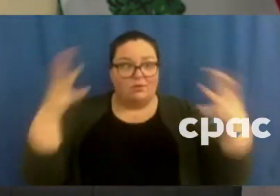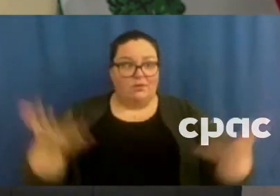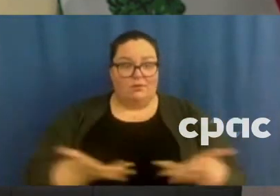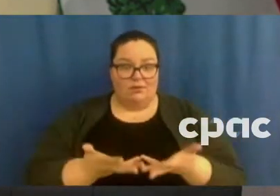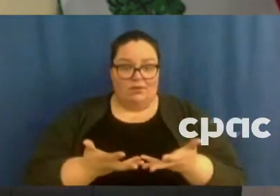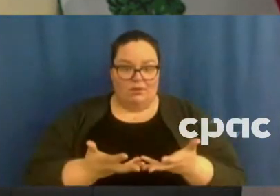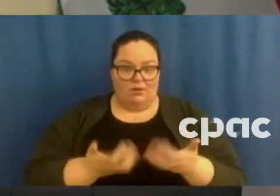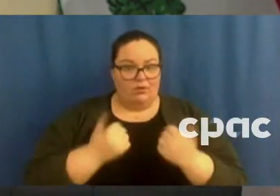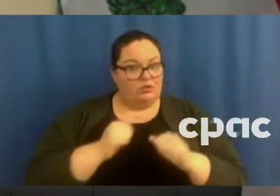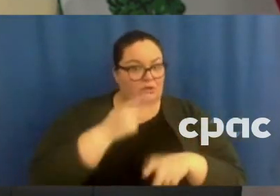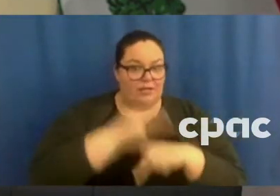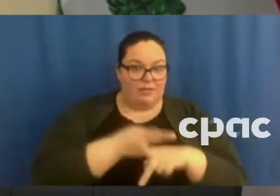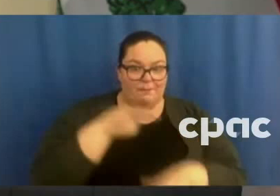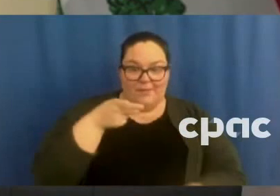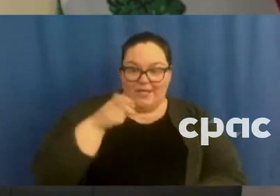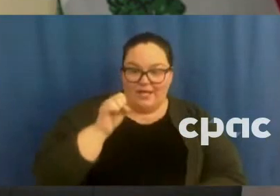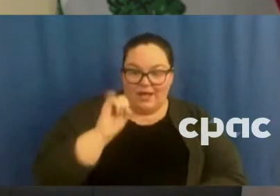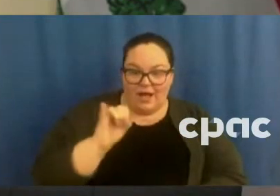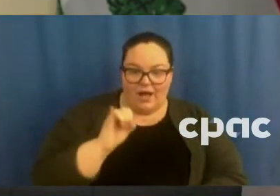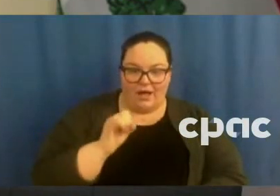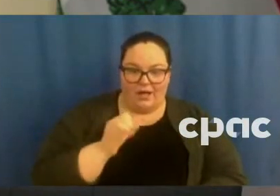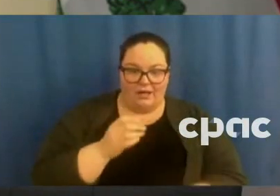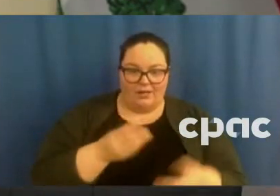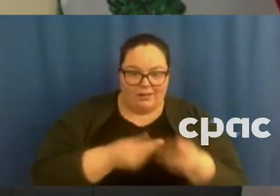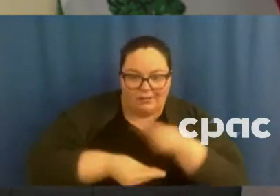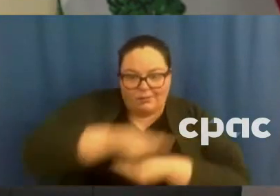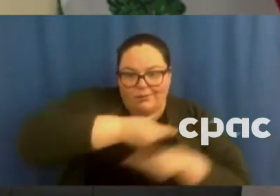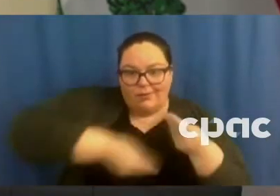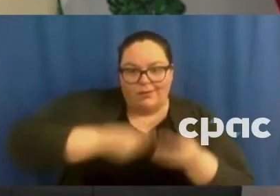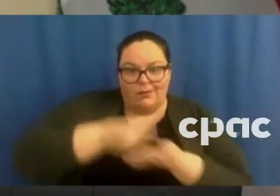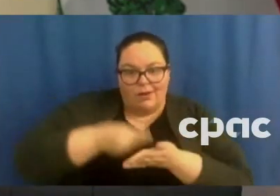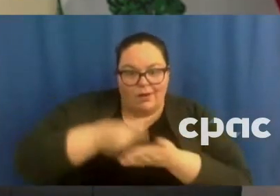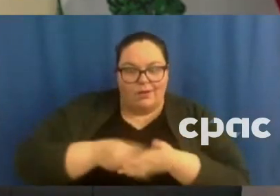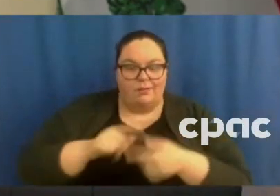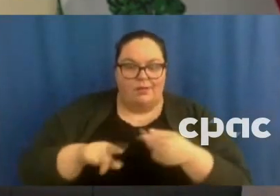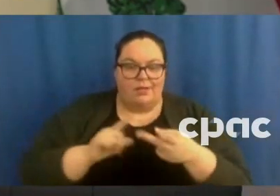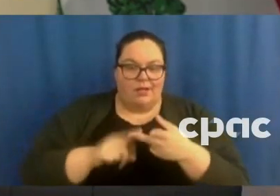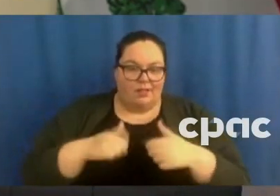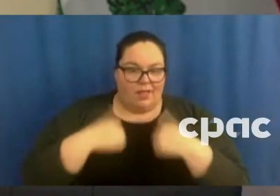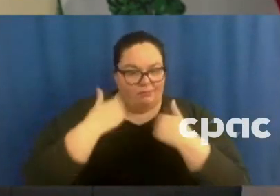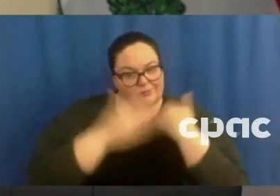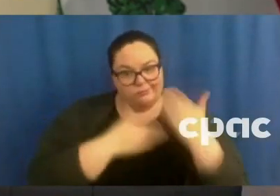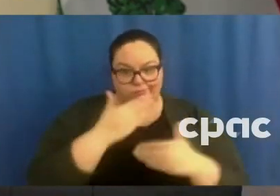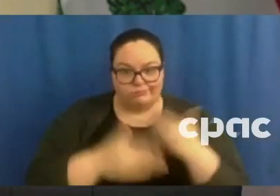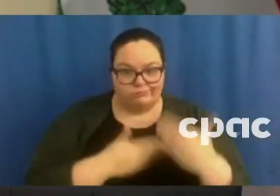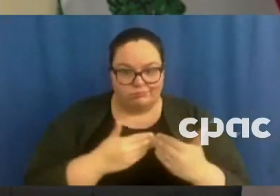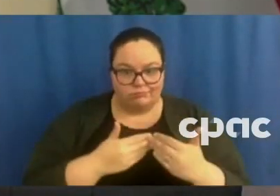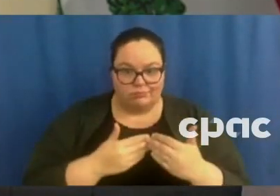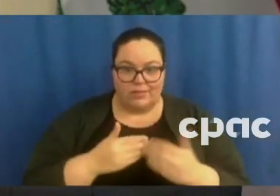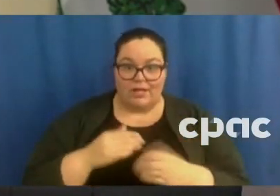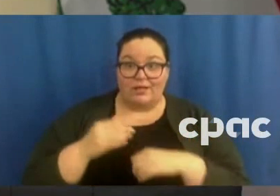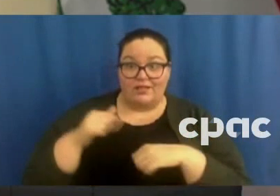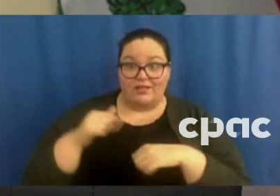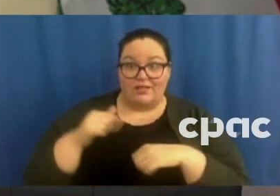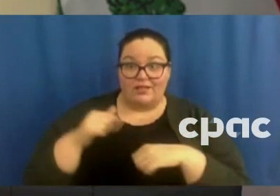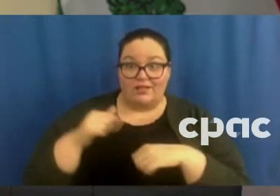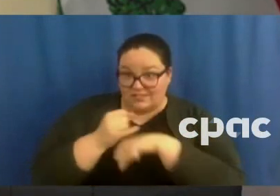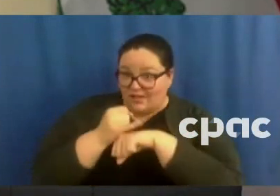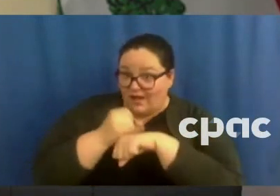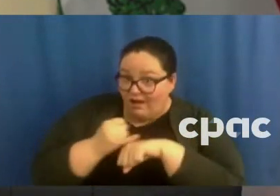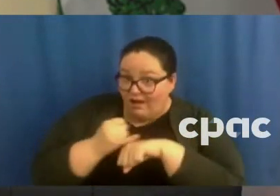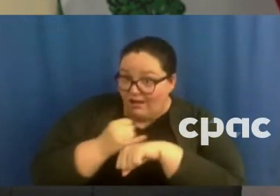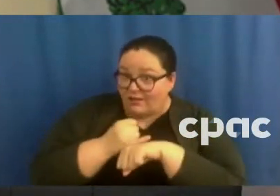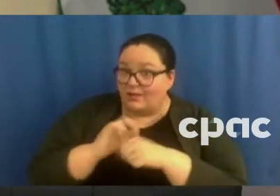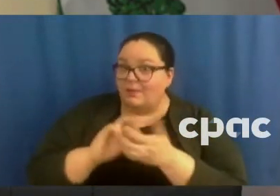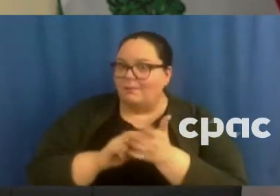life, of a regular economy operating. And as an island province, that requires us to